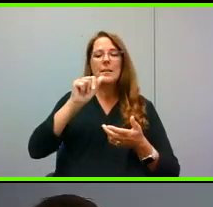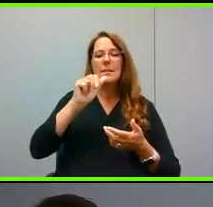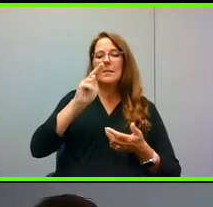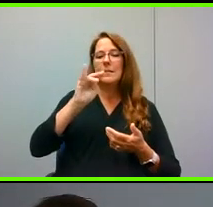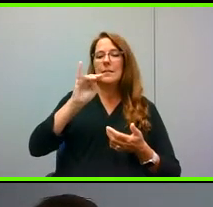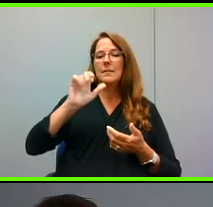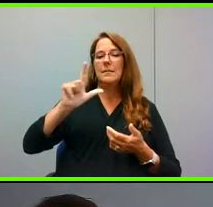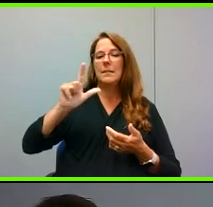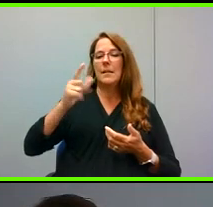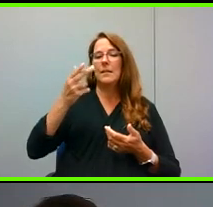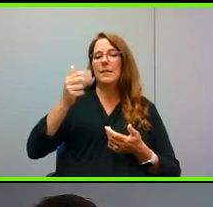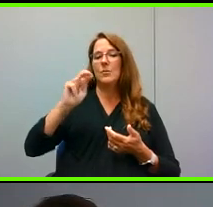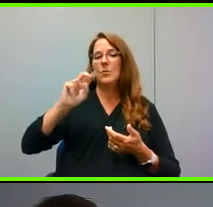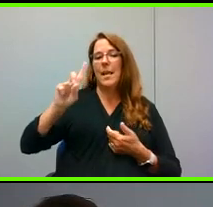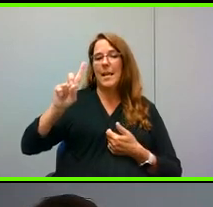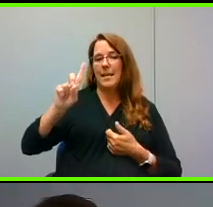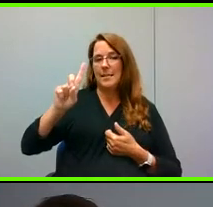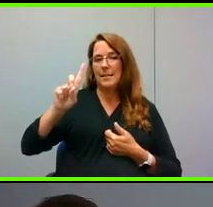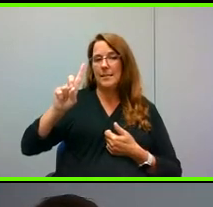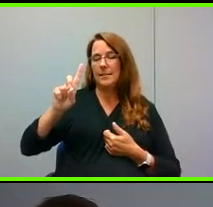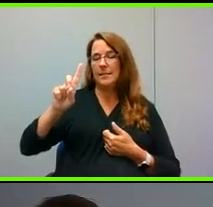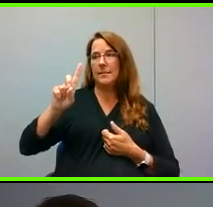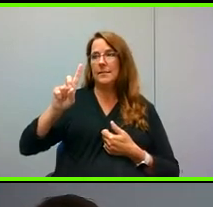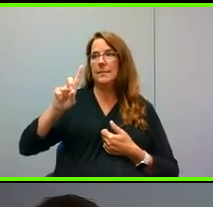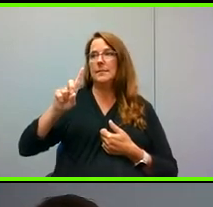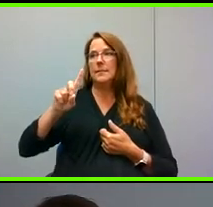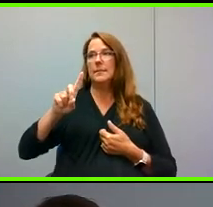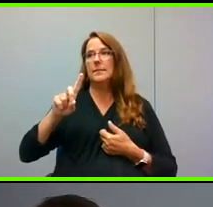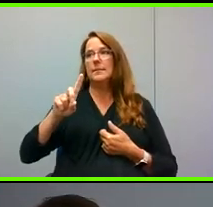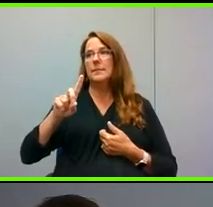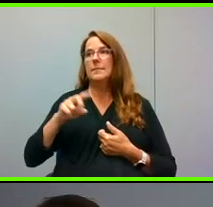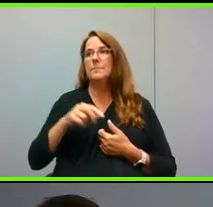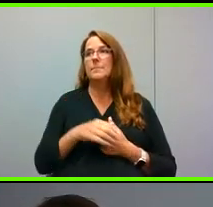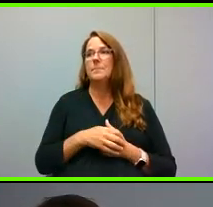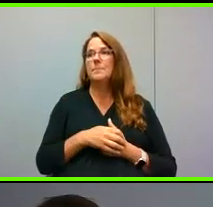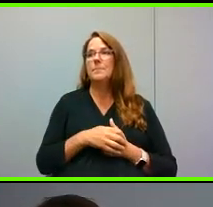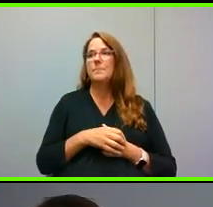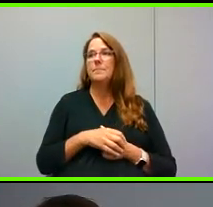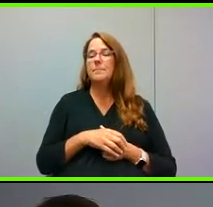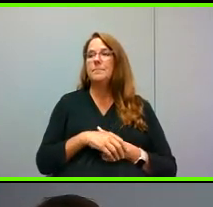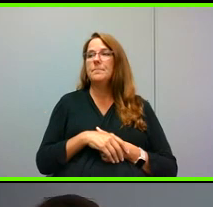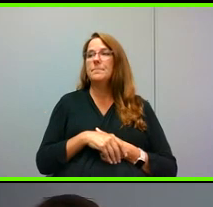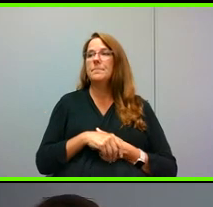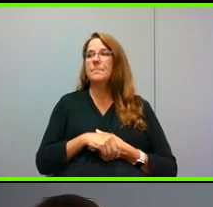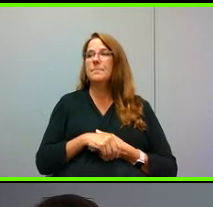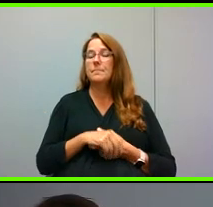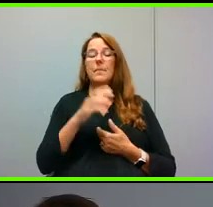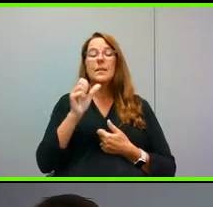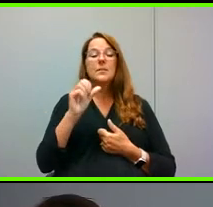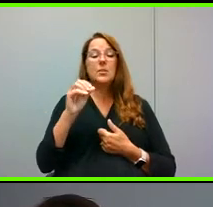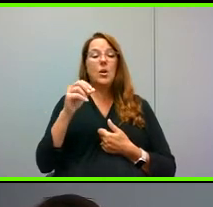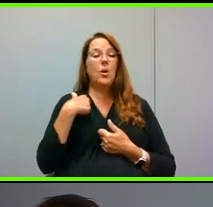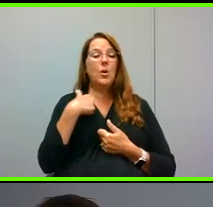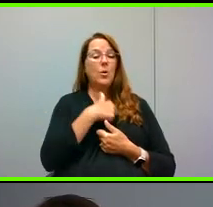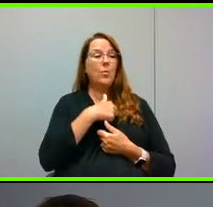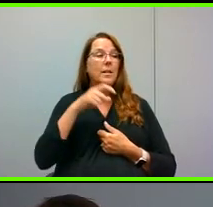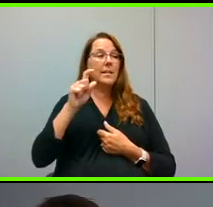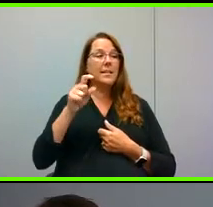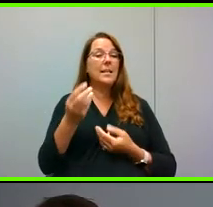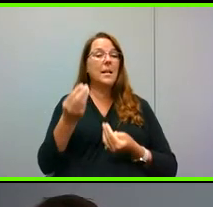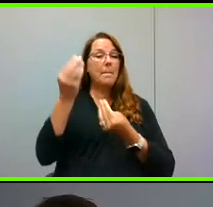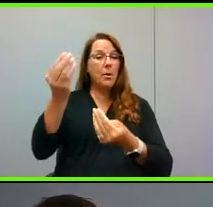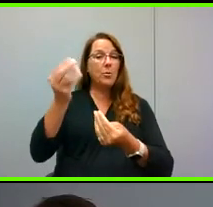Daniel. Daniel Hand. So we're looking for